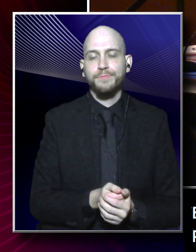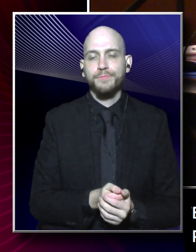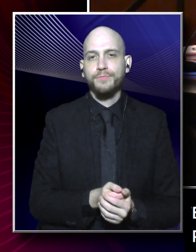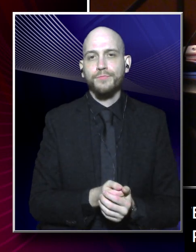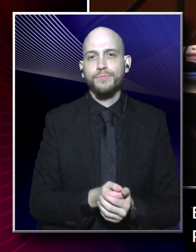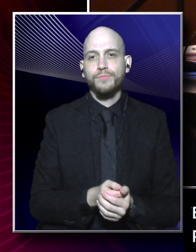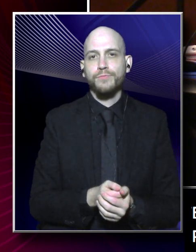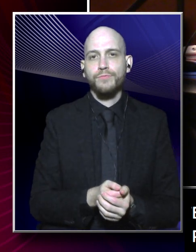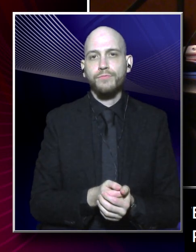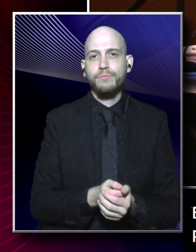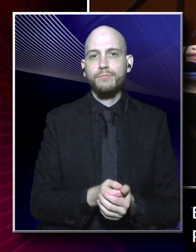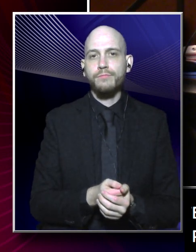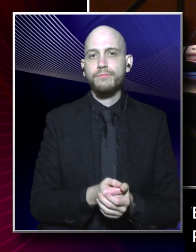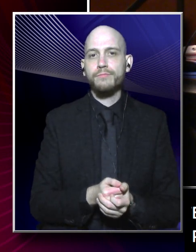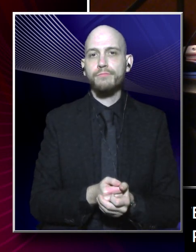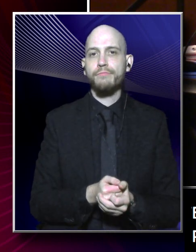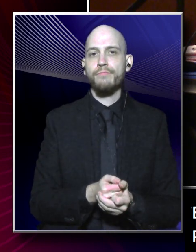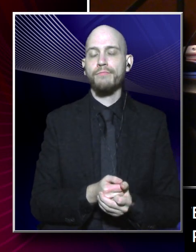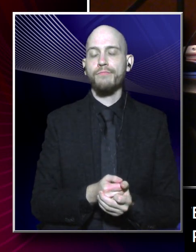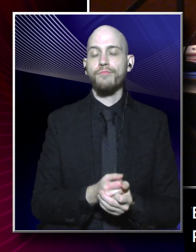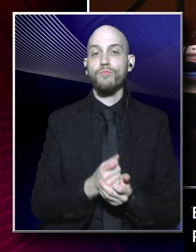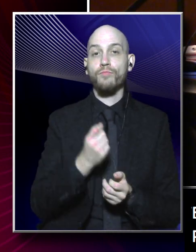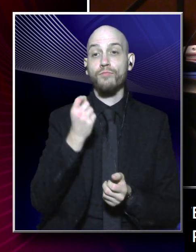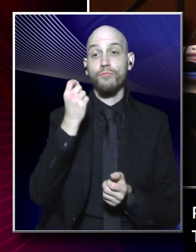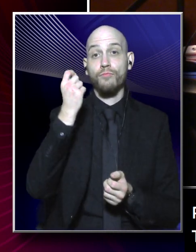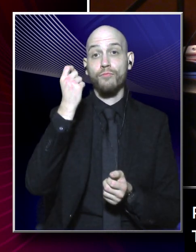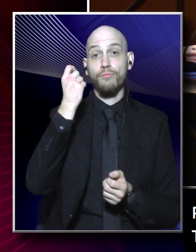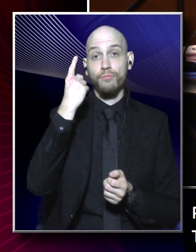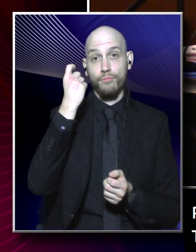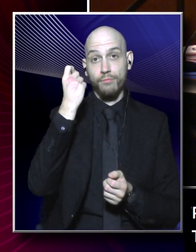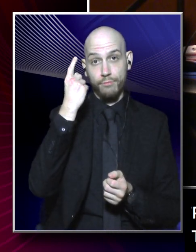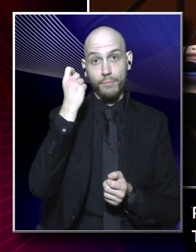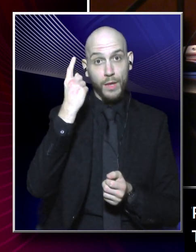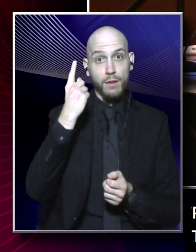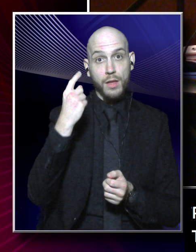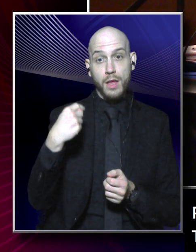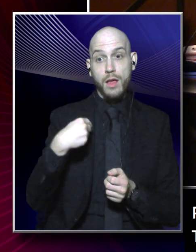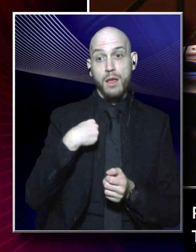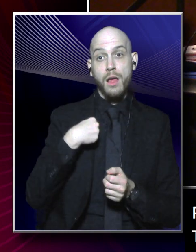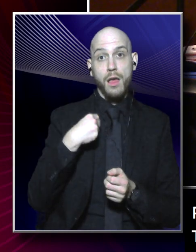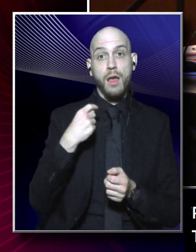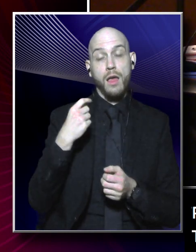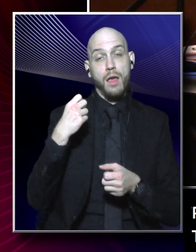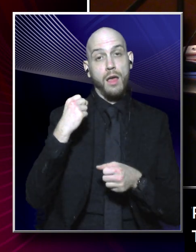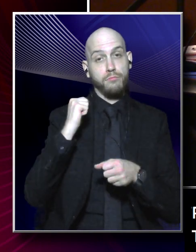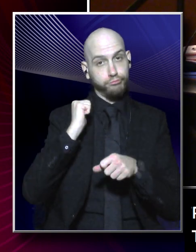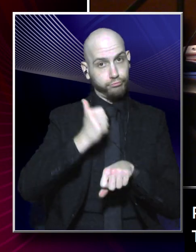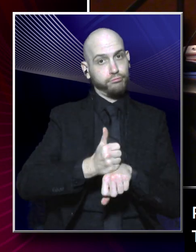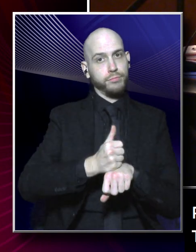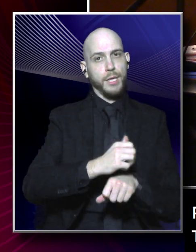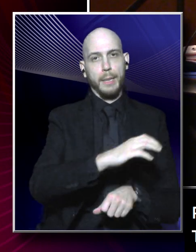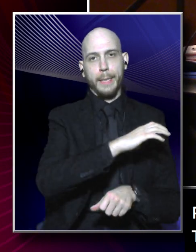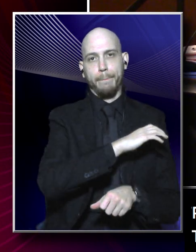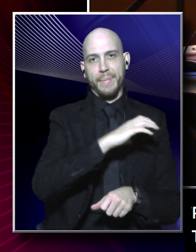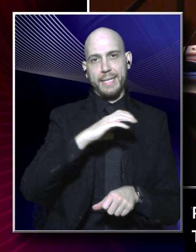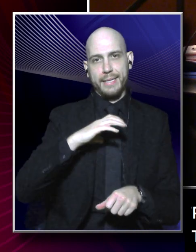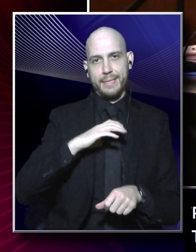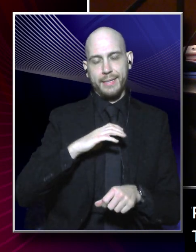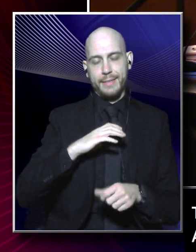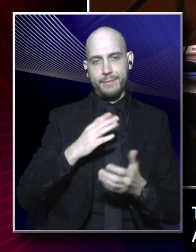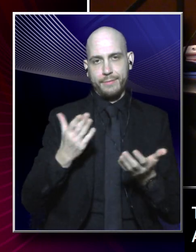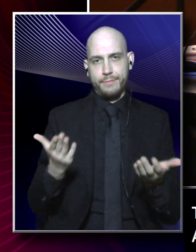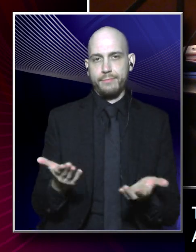So, to that end, I put together a committee inside the agency.